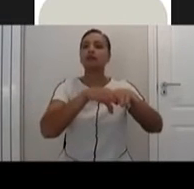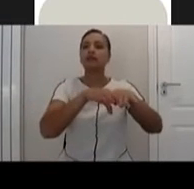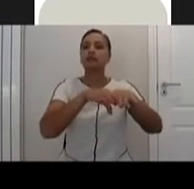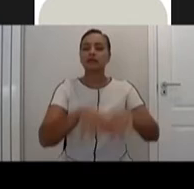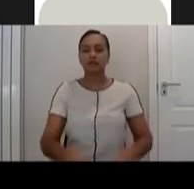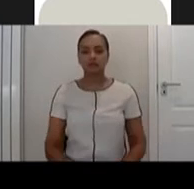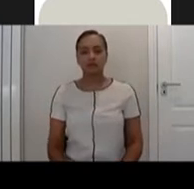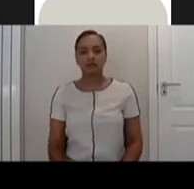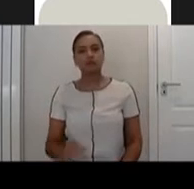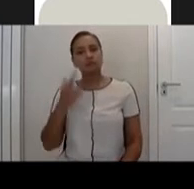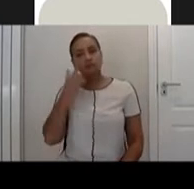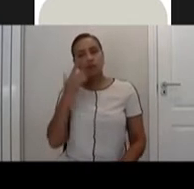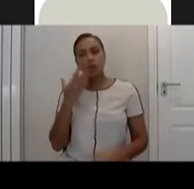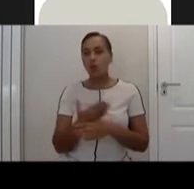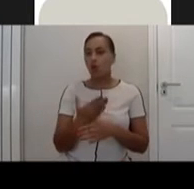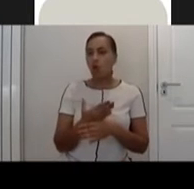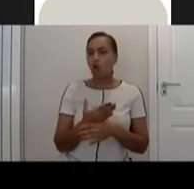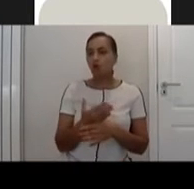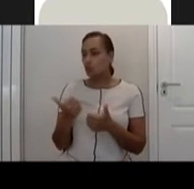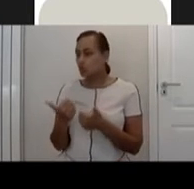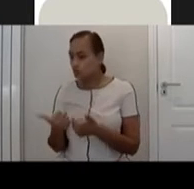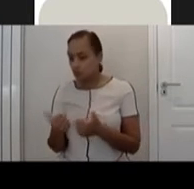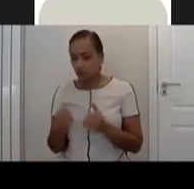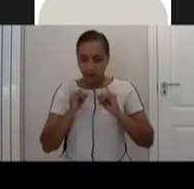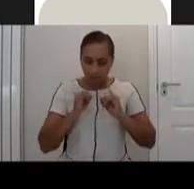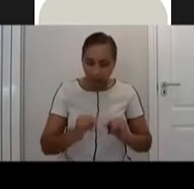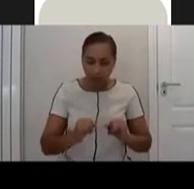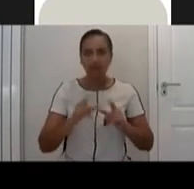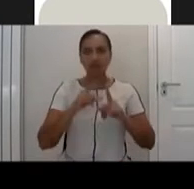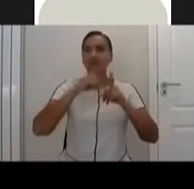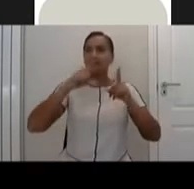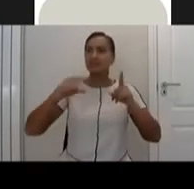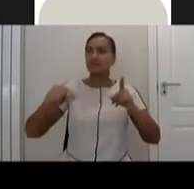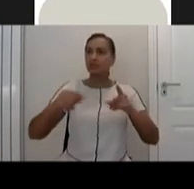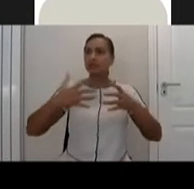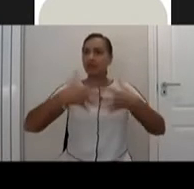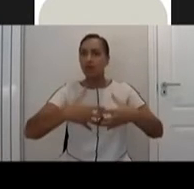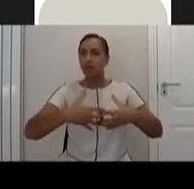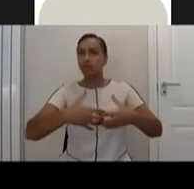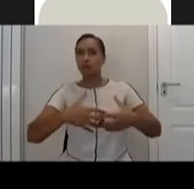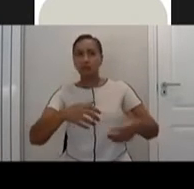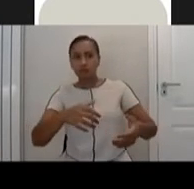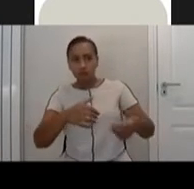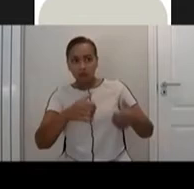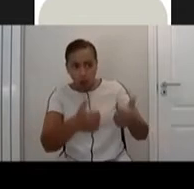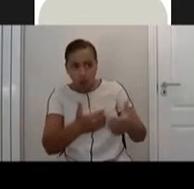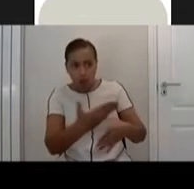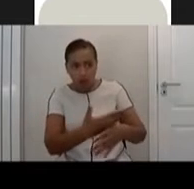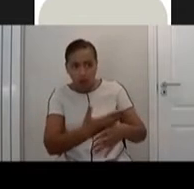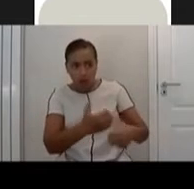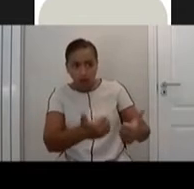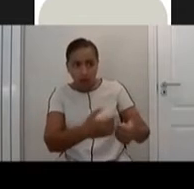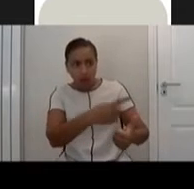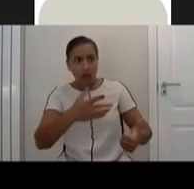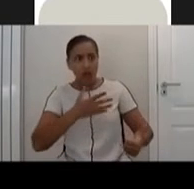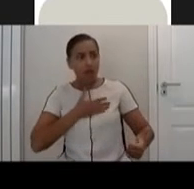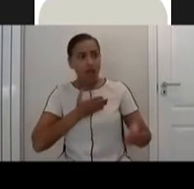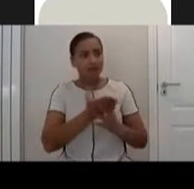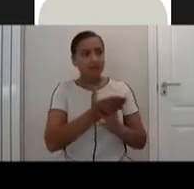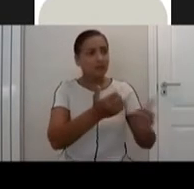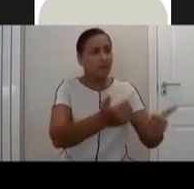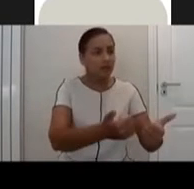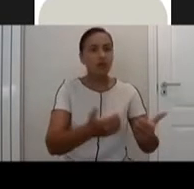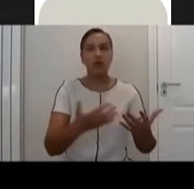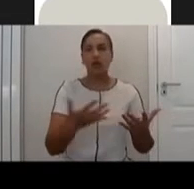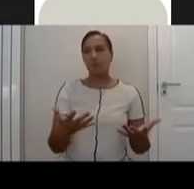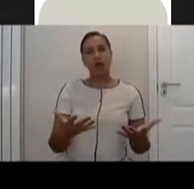And looking at what works and what doesn't work. So looking at things like digital technology solutions that do work for a lot of people, but equally, again, we